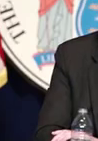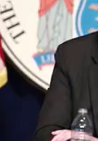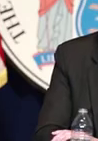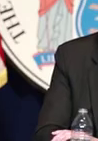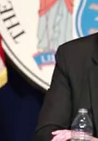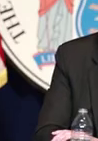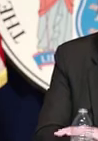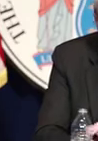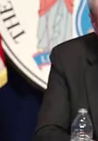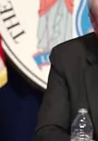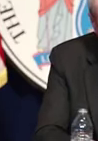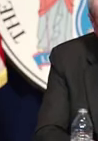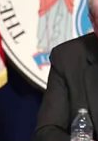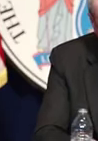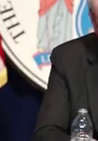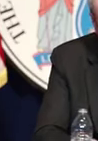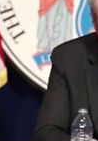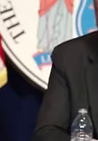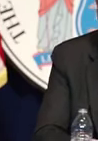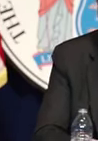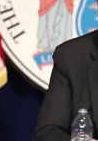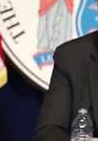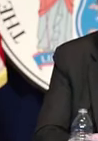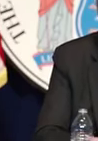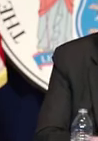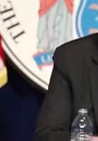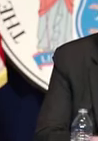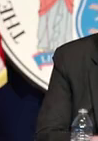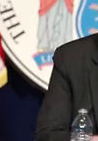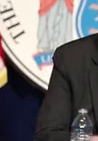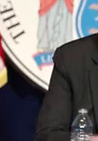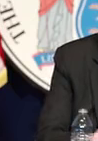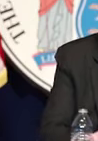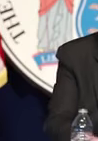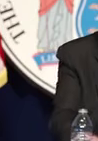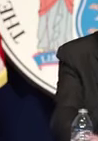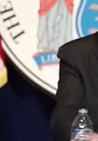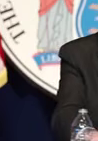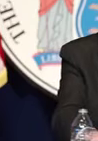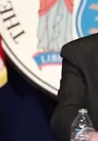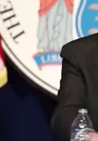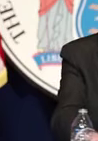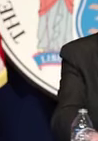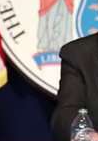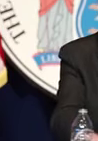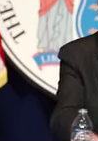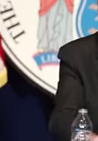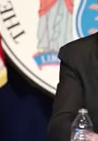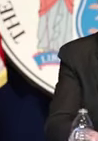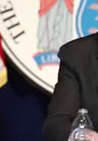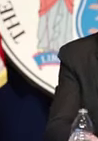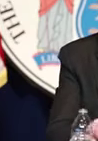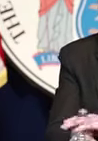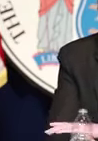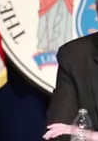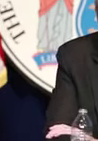remote learning. Individuals need the ability to telework and seek medical attention electronically. Families need to be able to keep